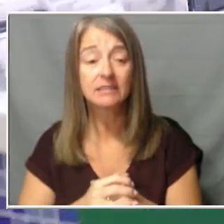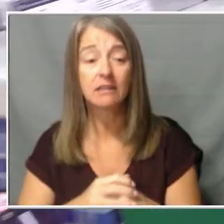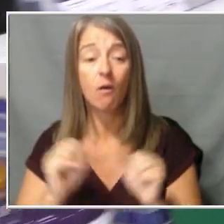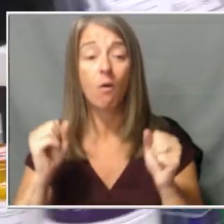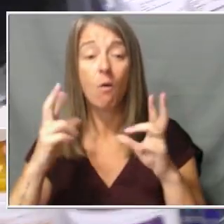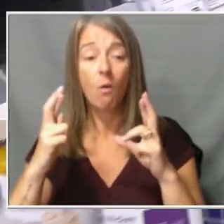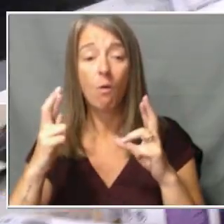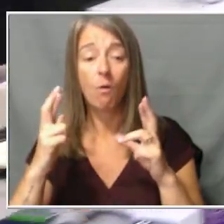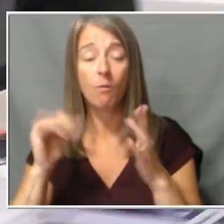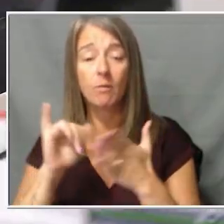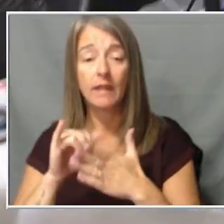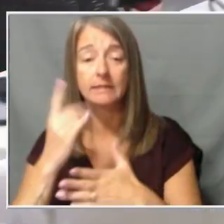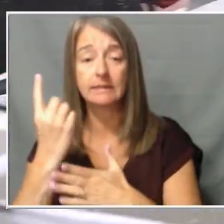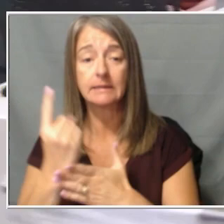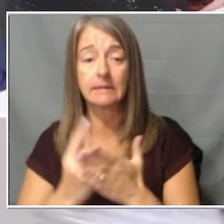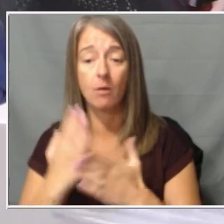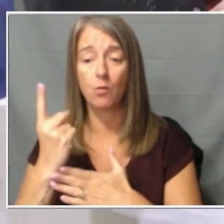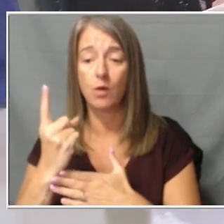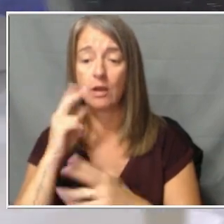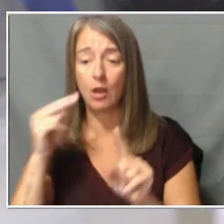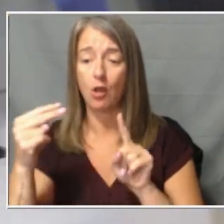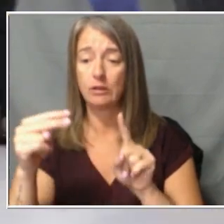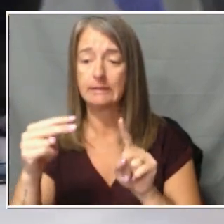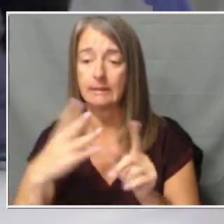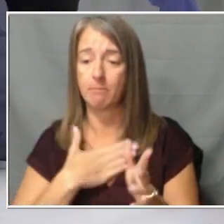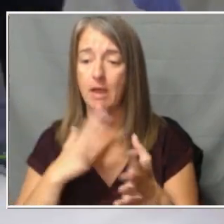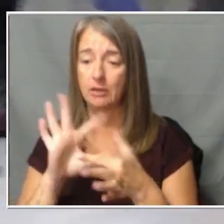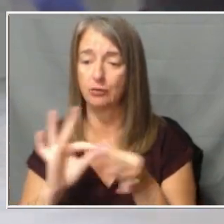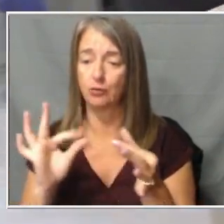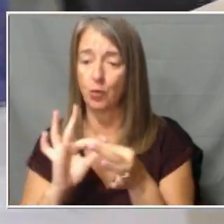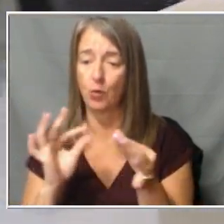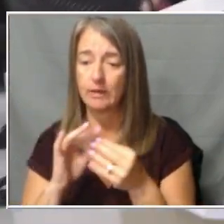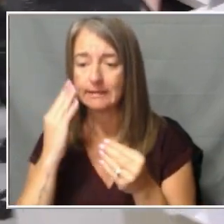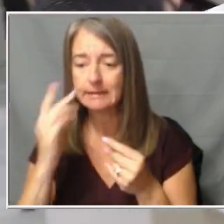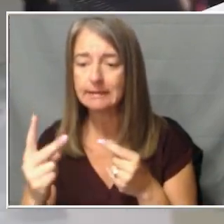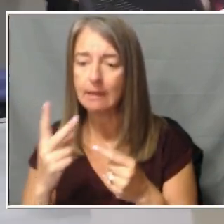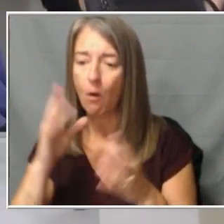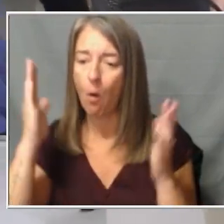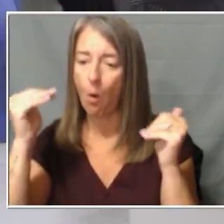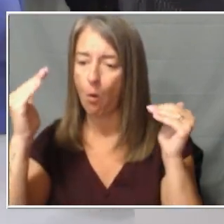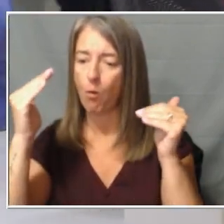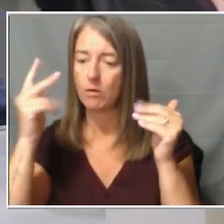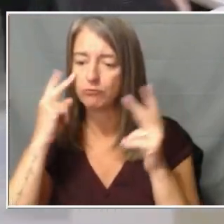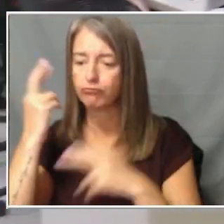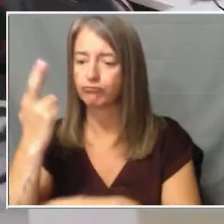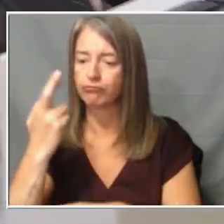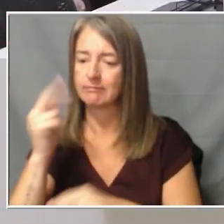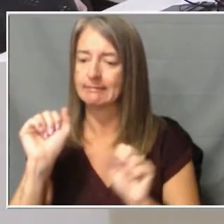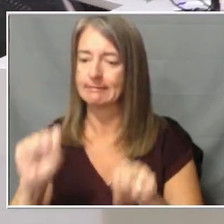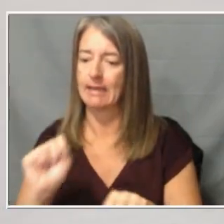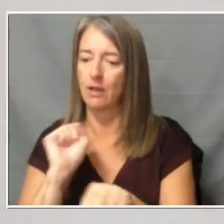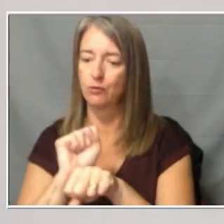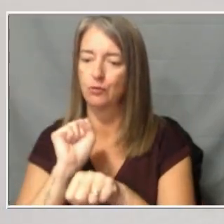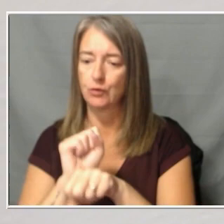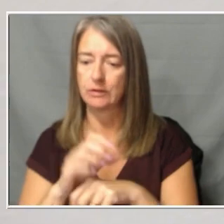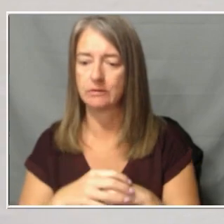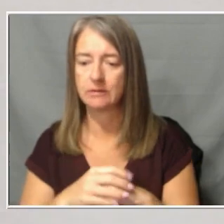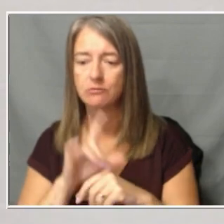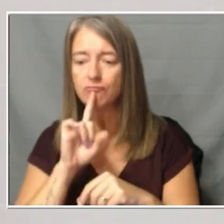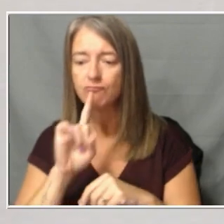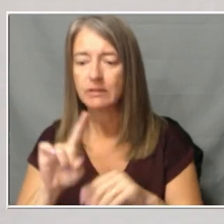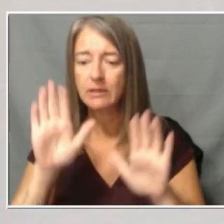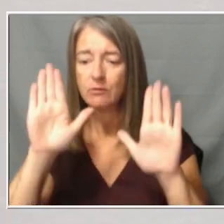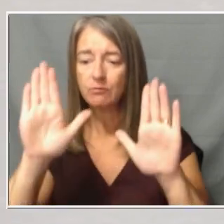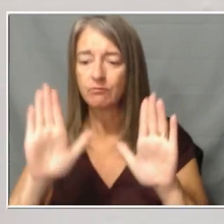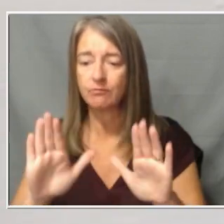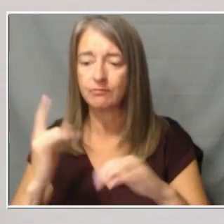that someone can look at my story and have a little bit of hope and realize that this could work. This was a remarkable day for us. I mean,